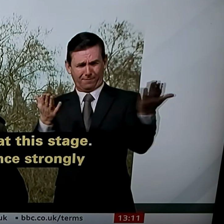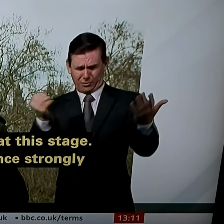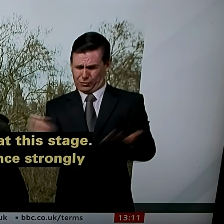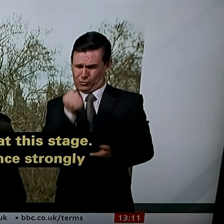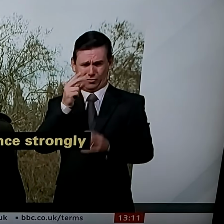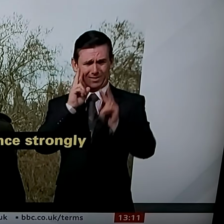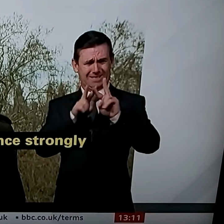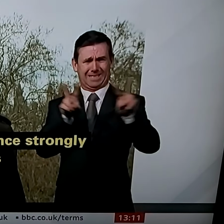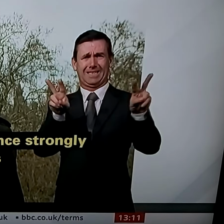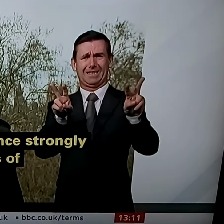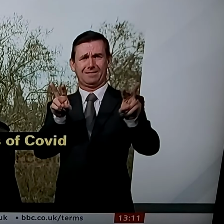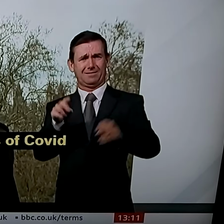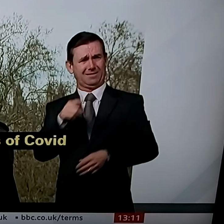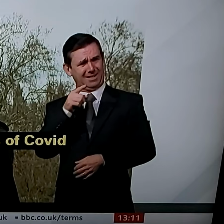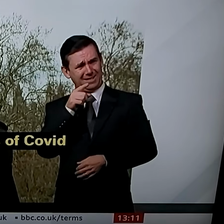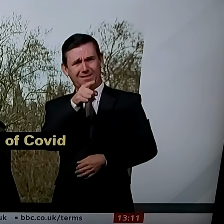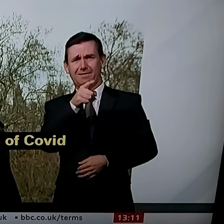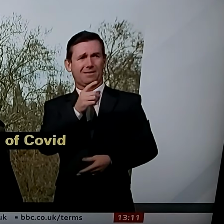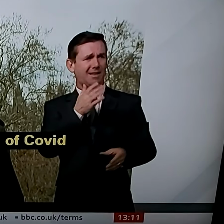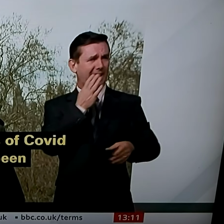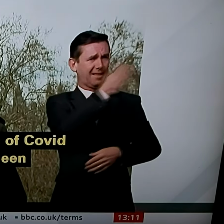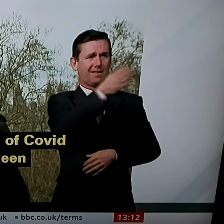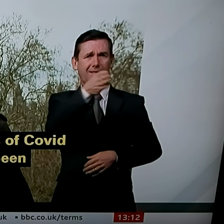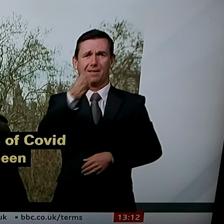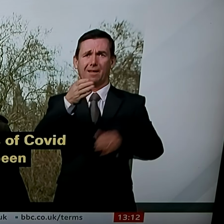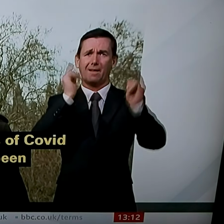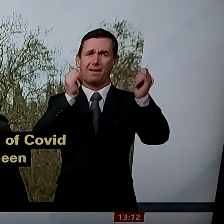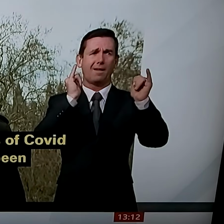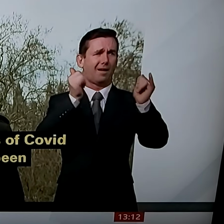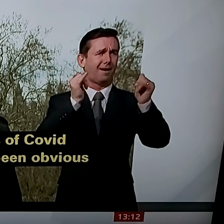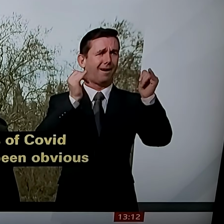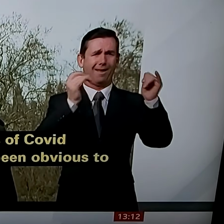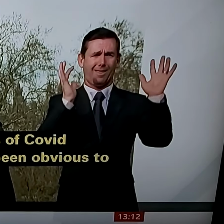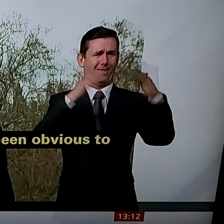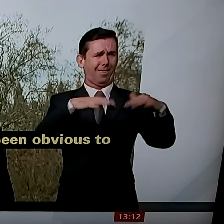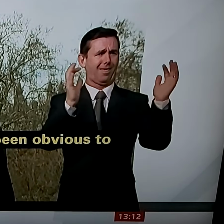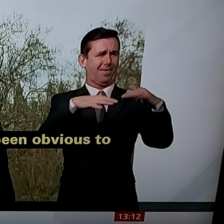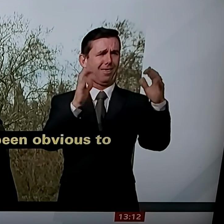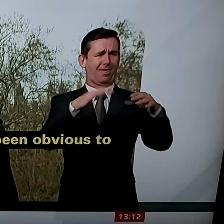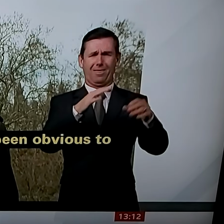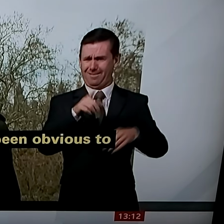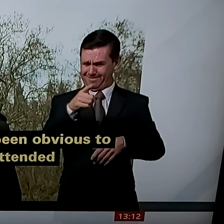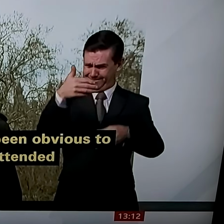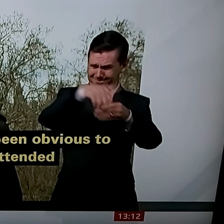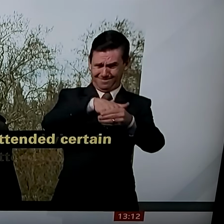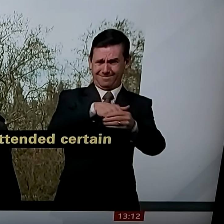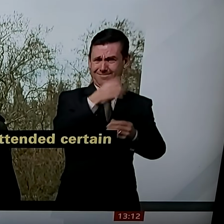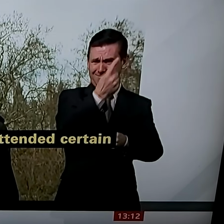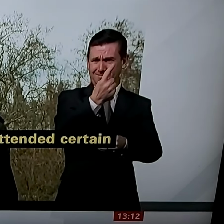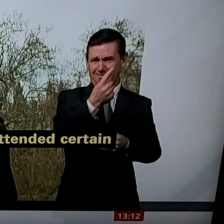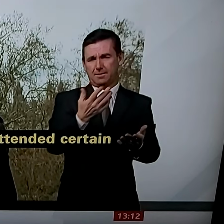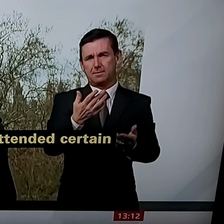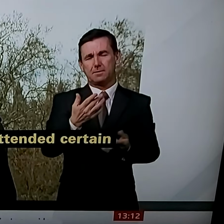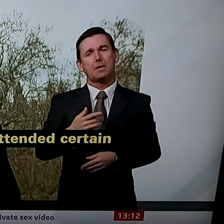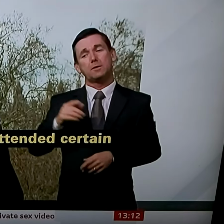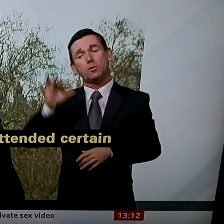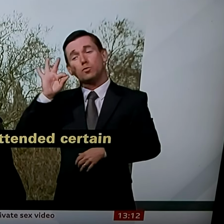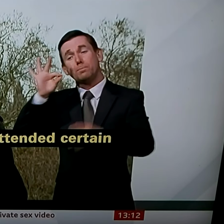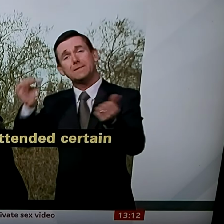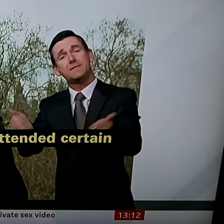Johnson when he attended certain events. Now, the committee has more work to do, but Boris Johnson himself has put out a